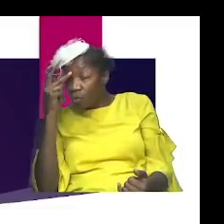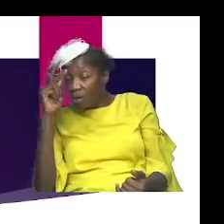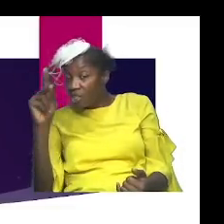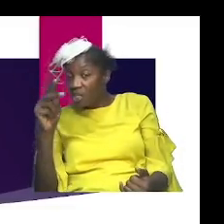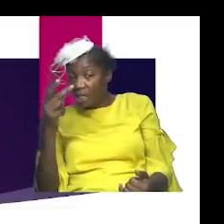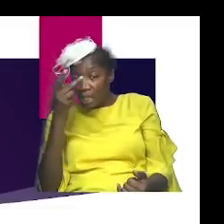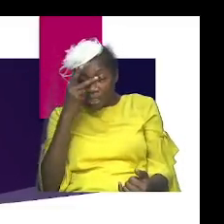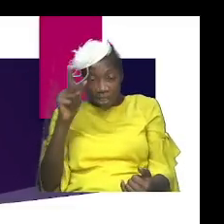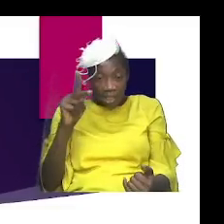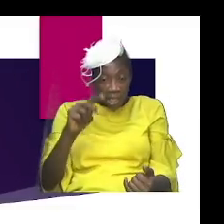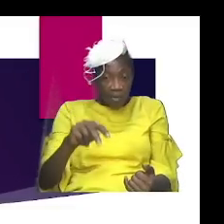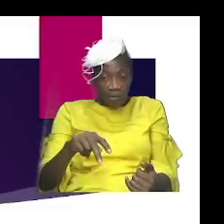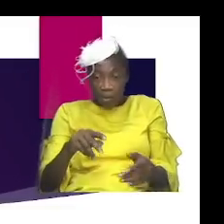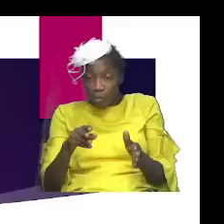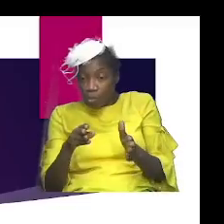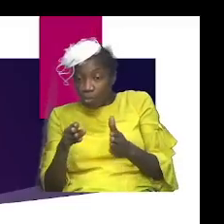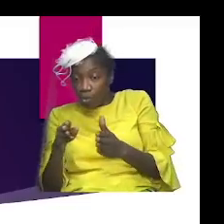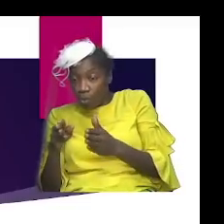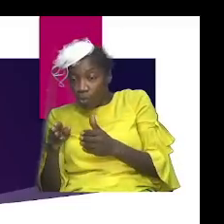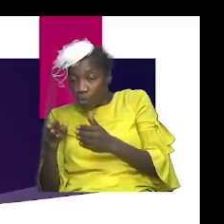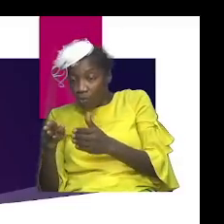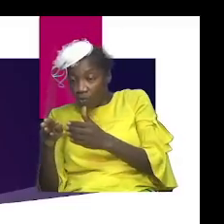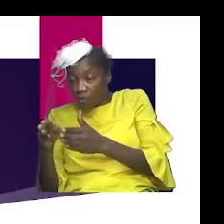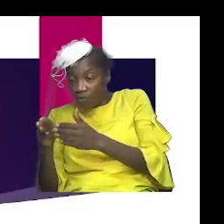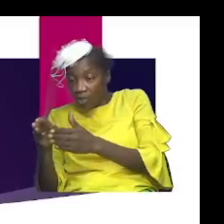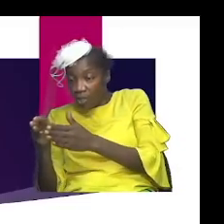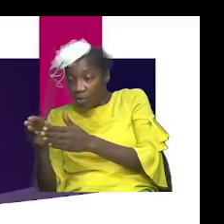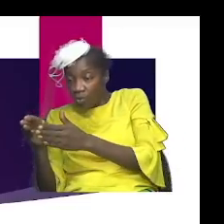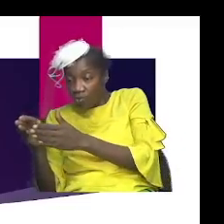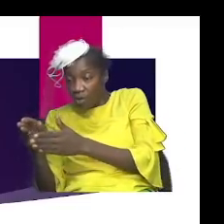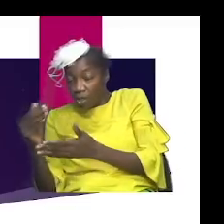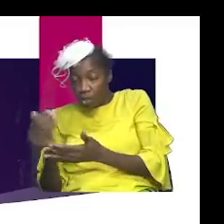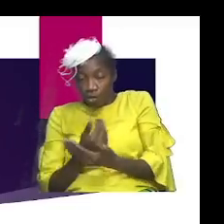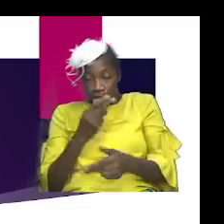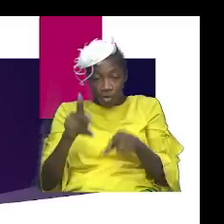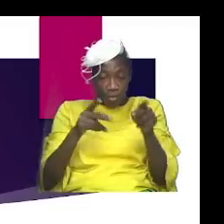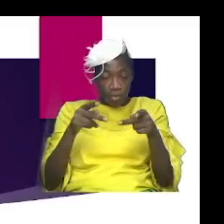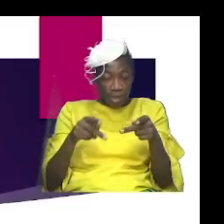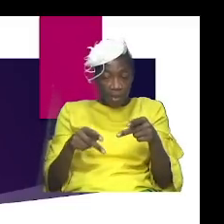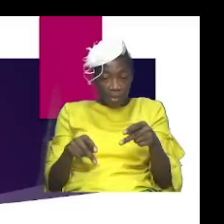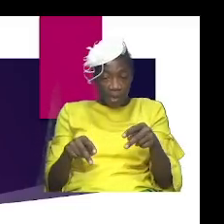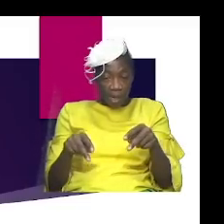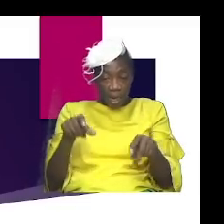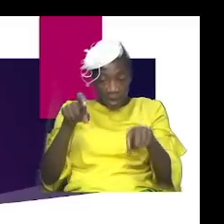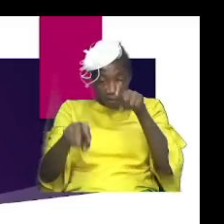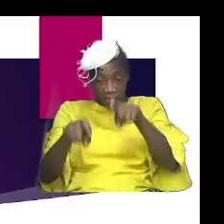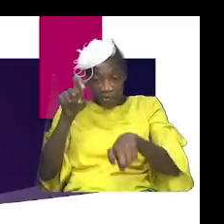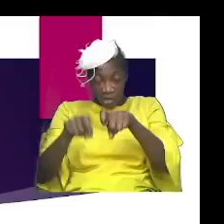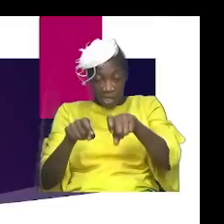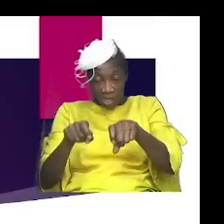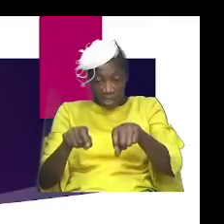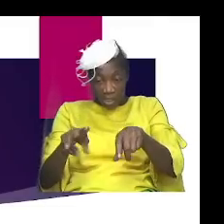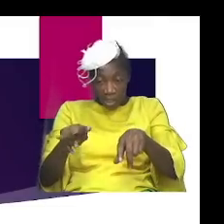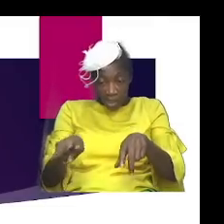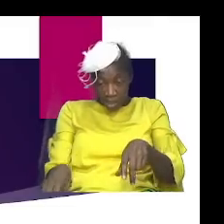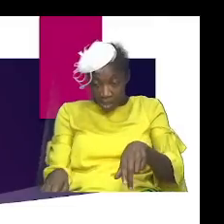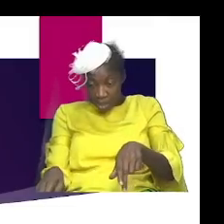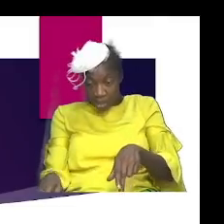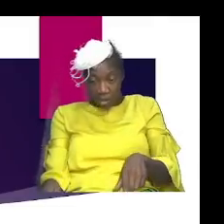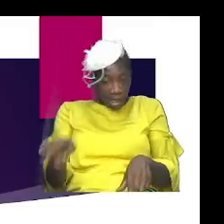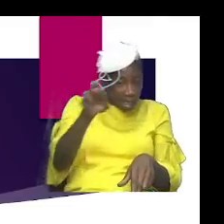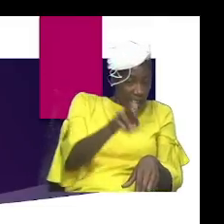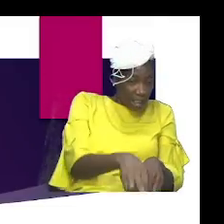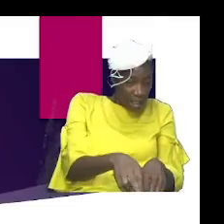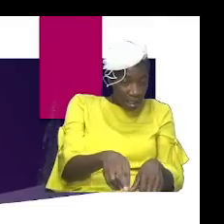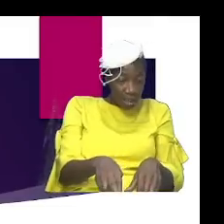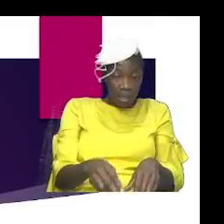lane. Some folks have their feet in both lanes. Be careful. You can be